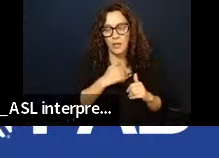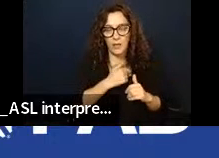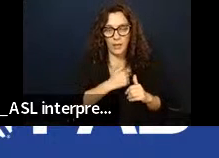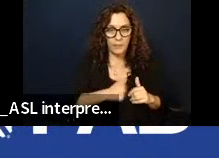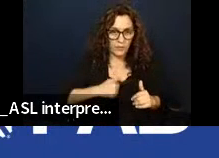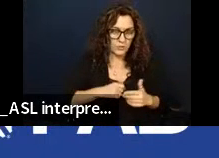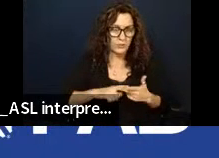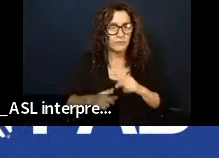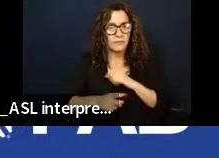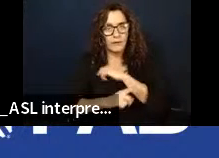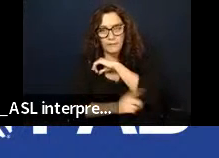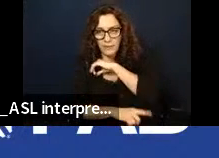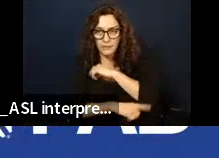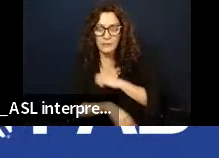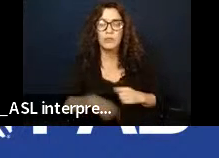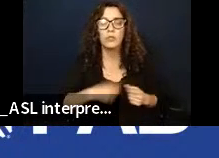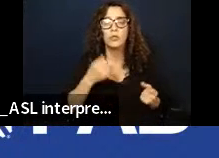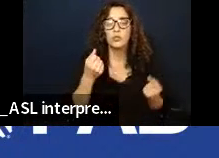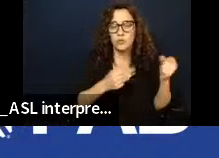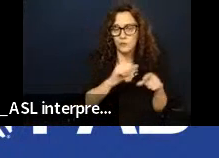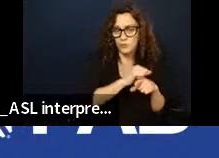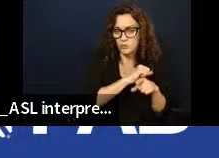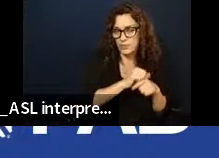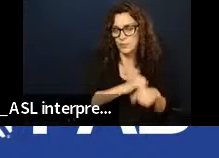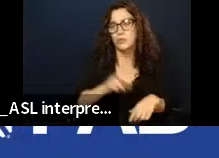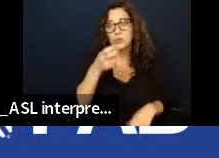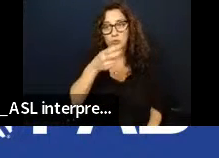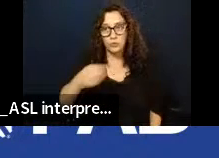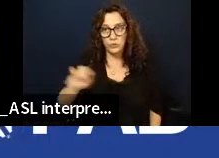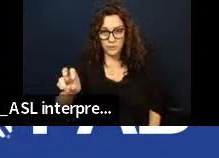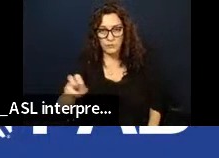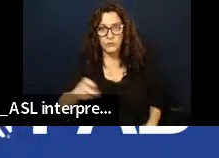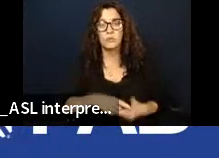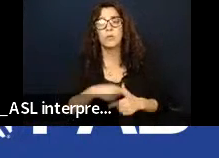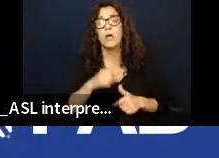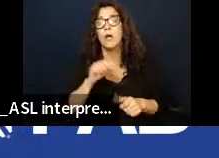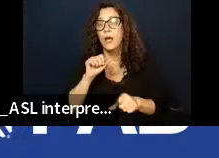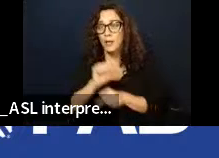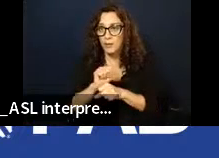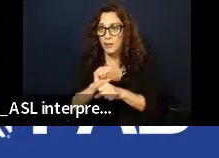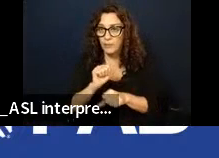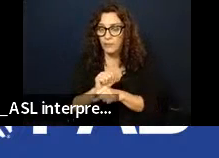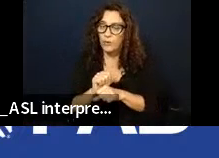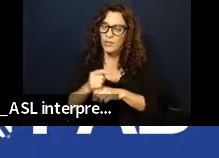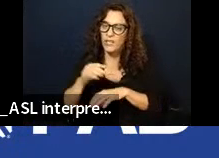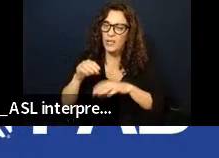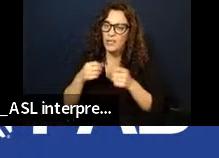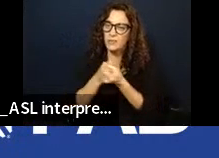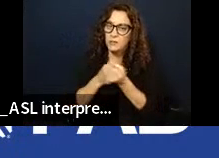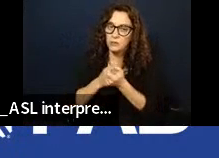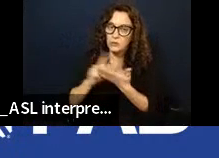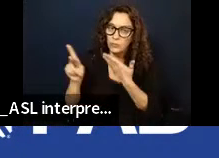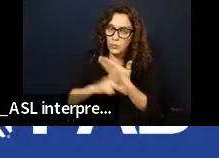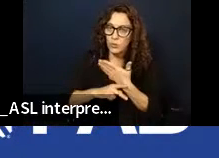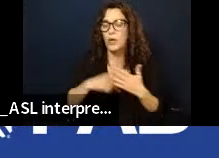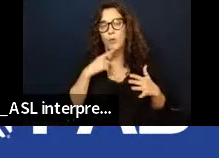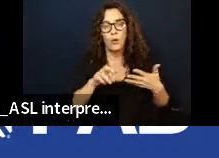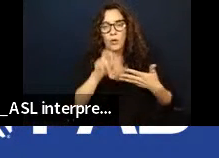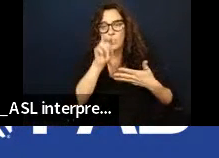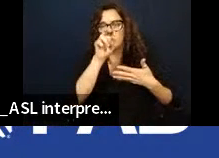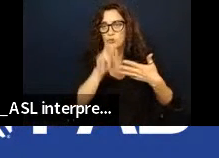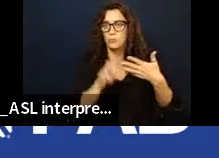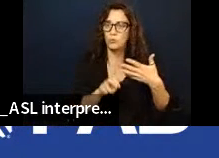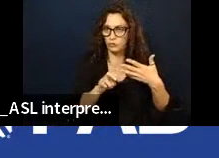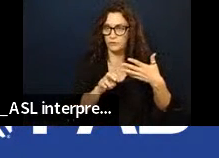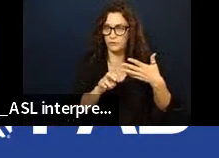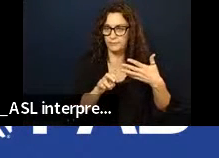driver's training, transfers, employee assistance, and demotion. And there are some elements of this that I'm going to pass on to AJ